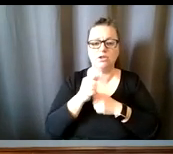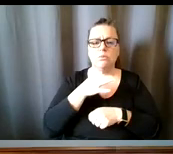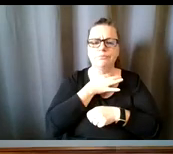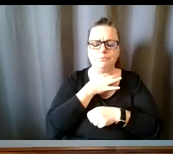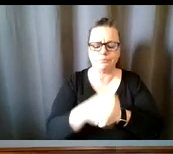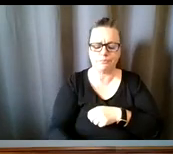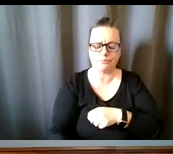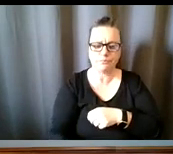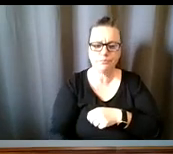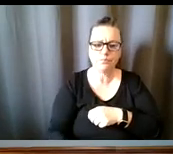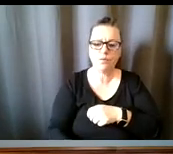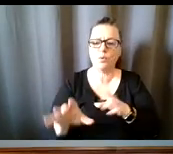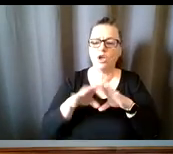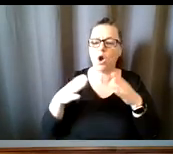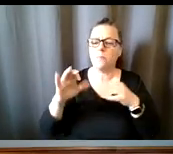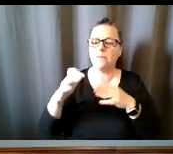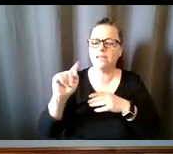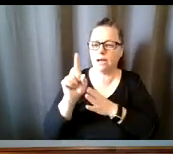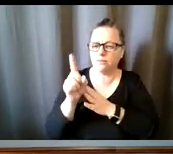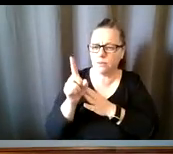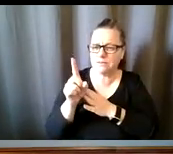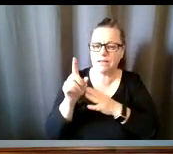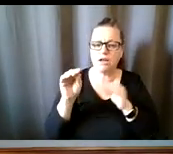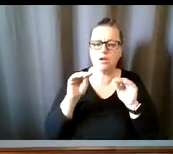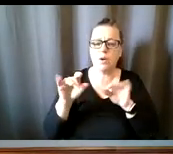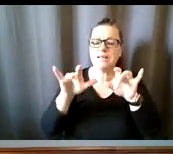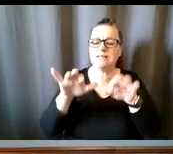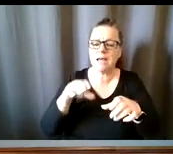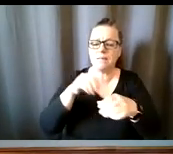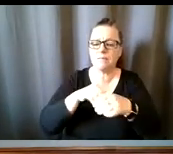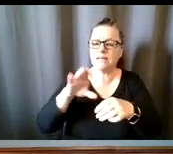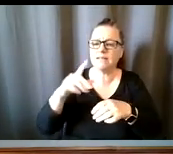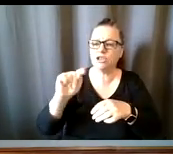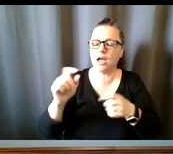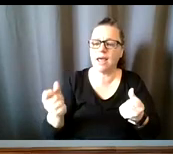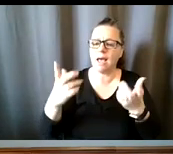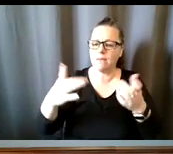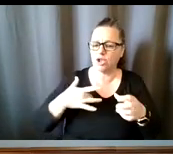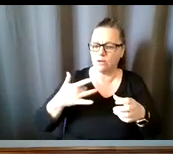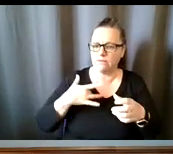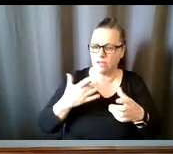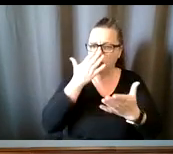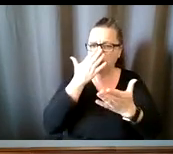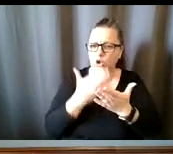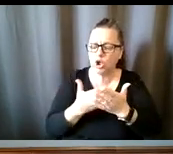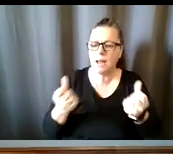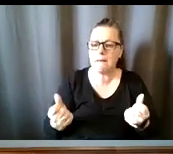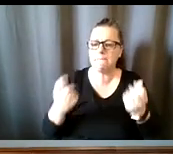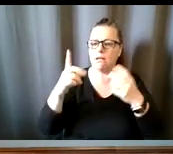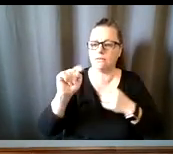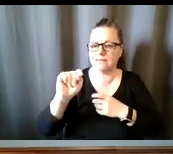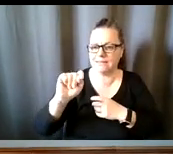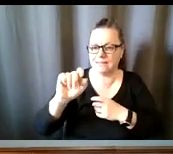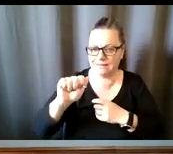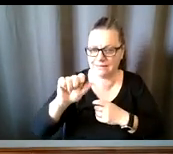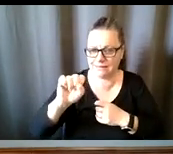we're going to open up the chat for a second. Can you go ahead and put in there how many of you feel that you're really good at multitasking? Because multitasking